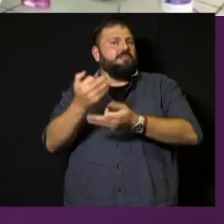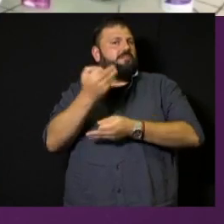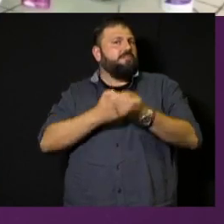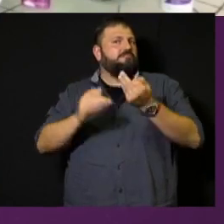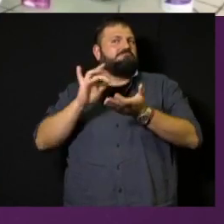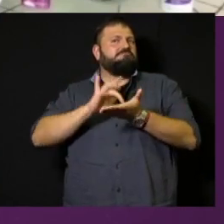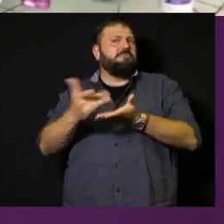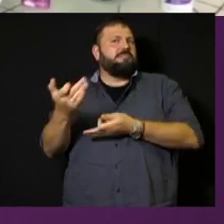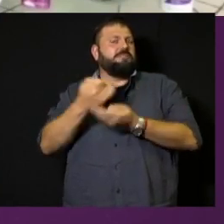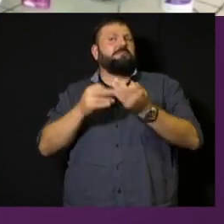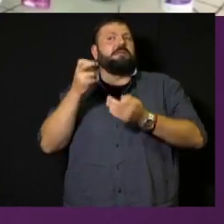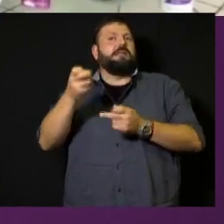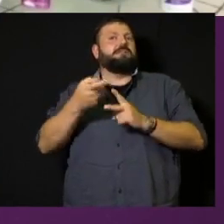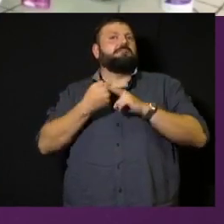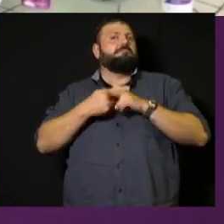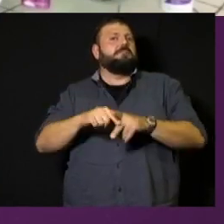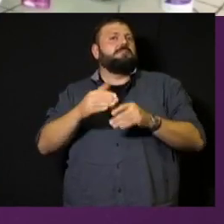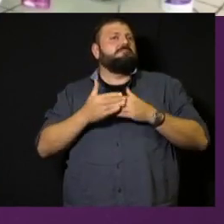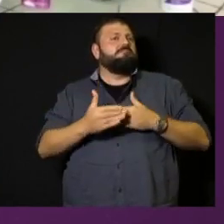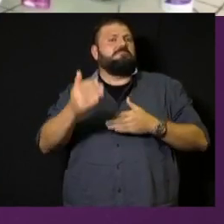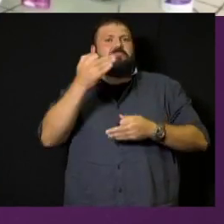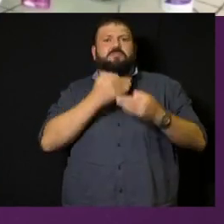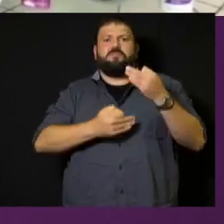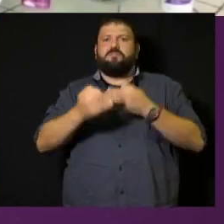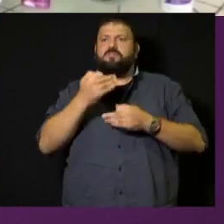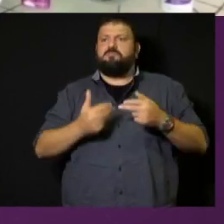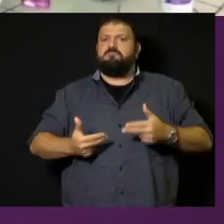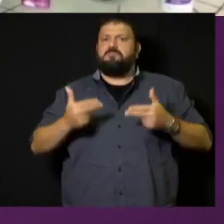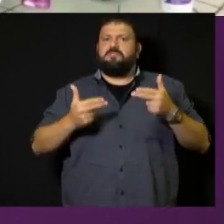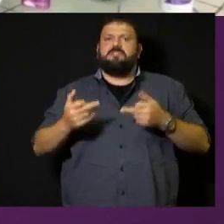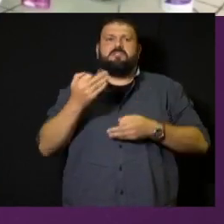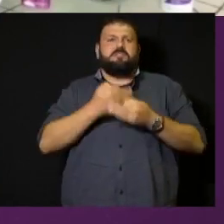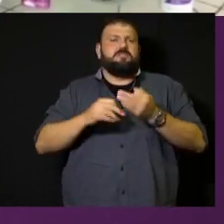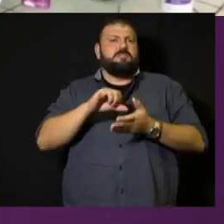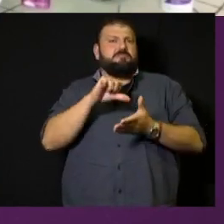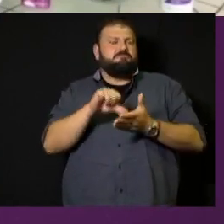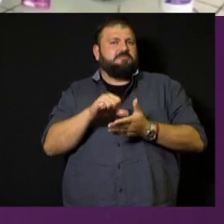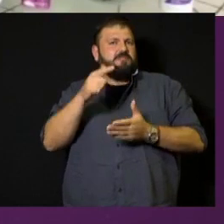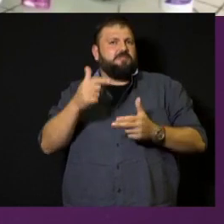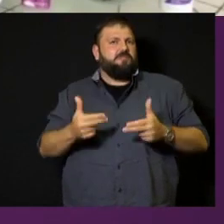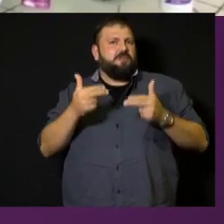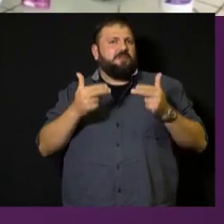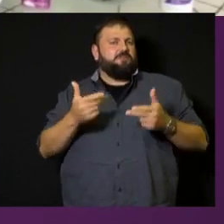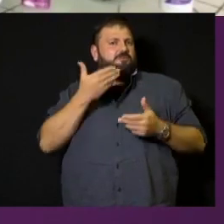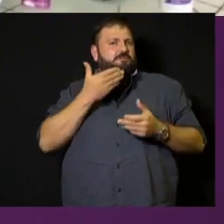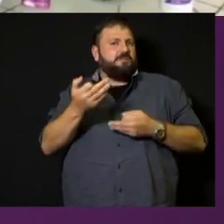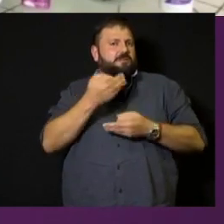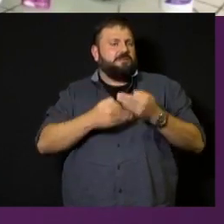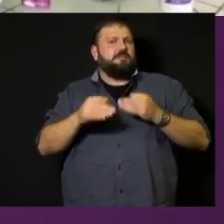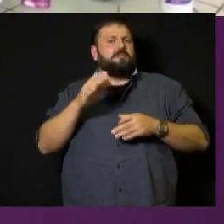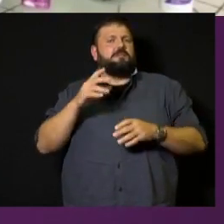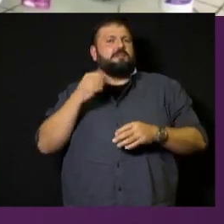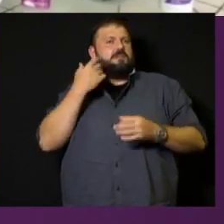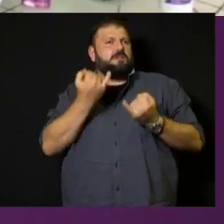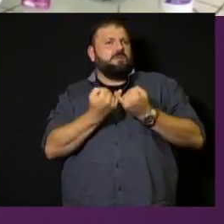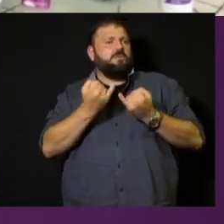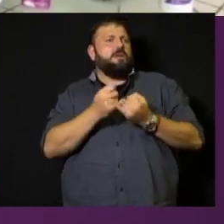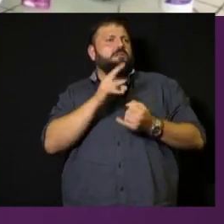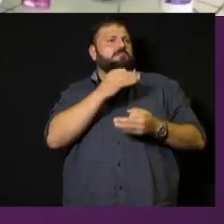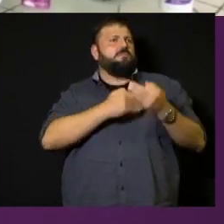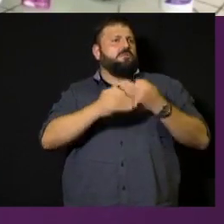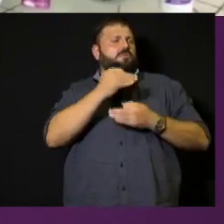in the last years to change our business center. We had a hybrid between an physical